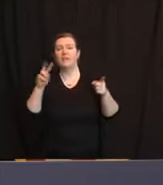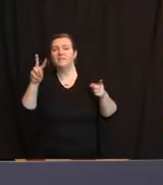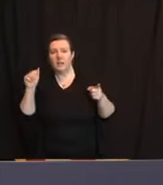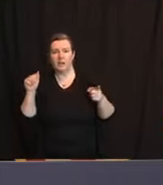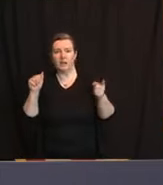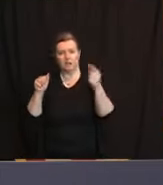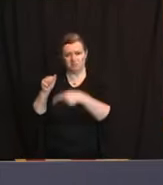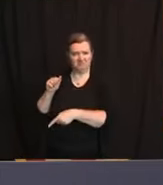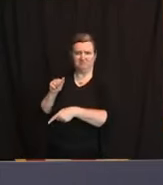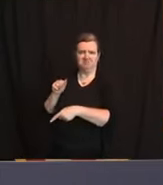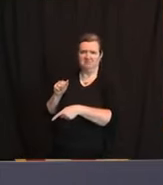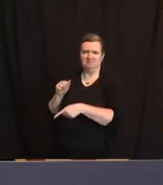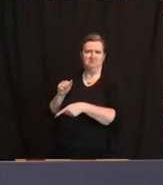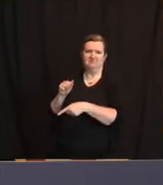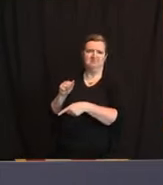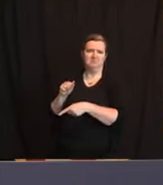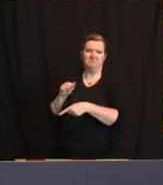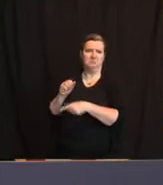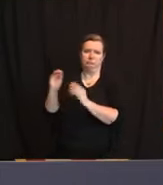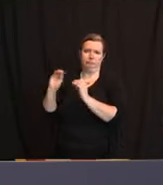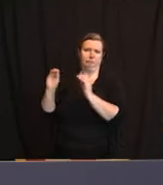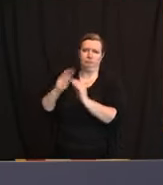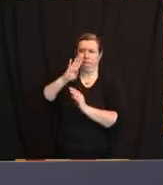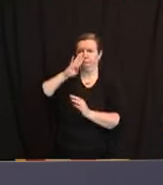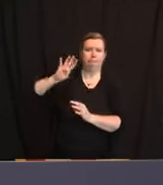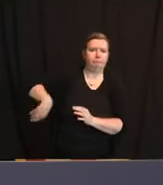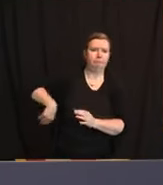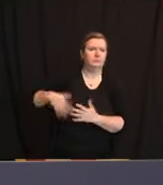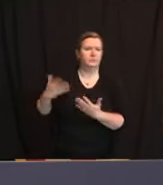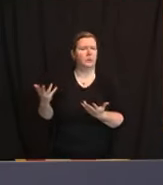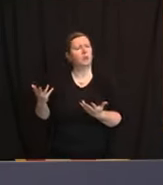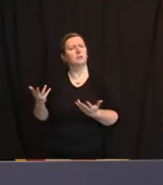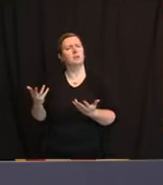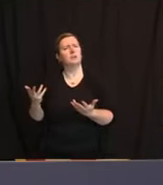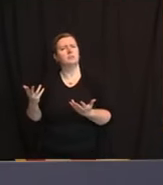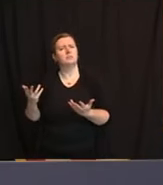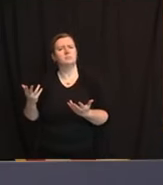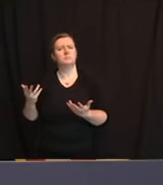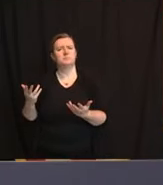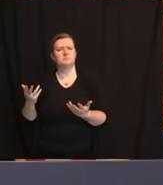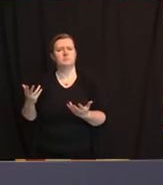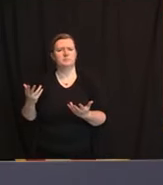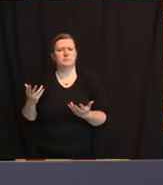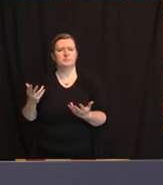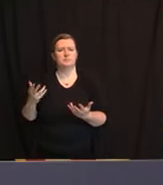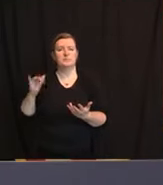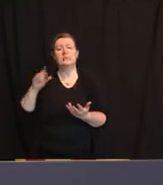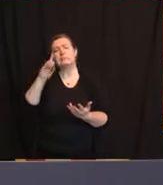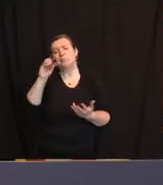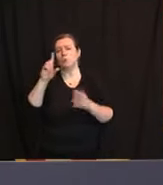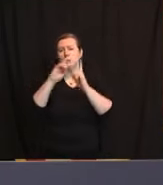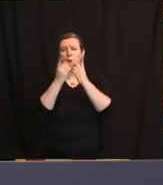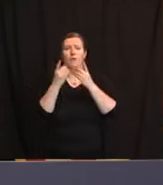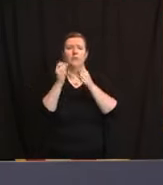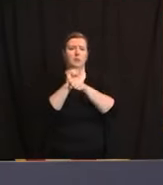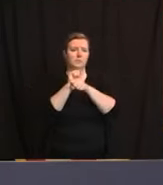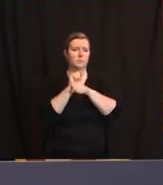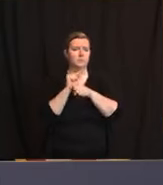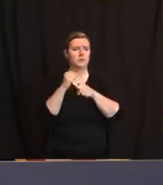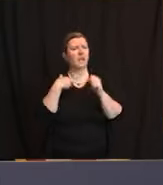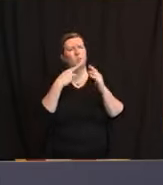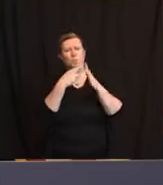the unemployment website, all of the stuff that you're talking about, except for the number of claims, was in place a year ago, 20 years ago in some cases. You